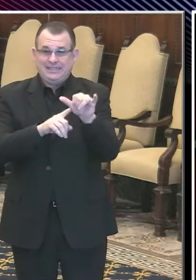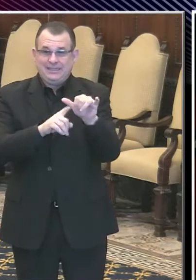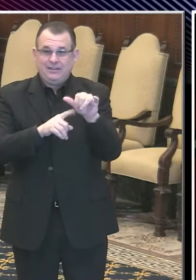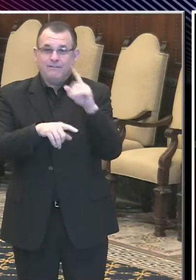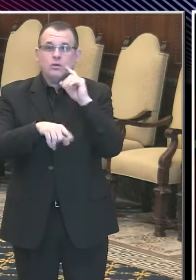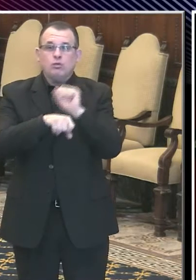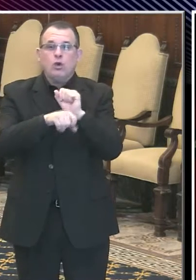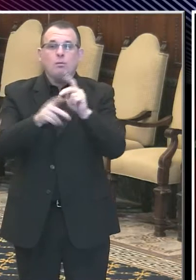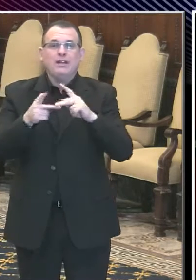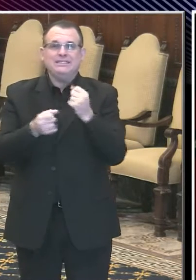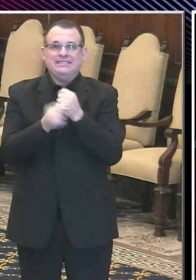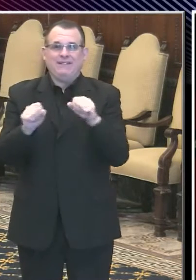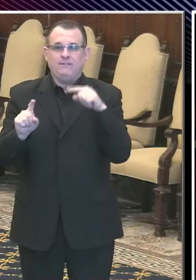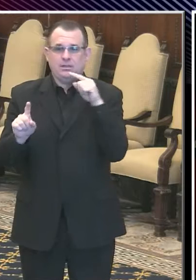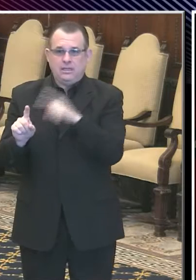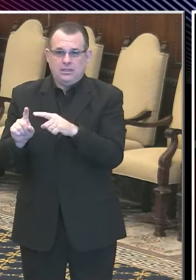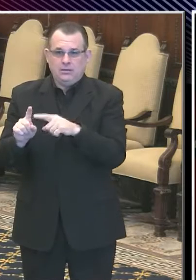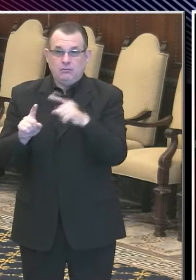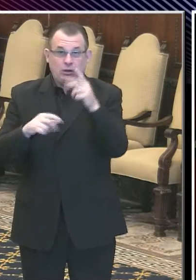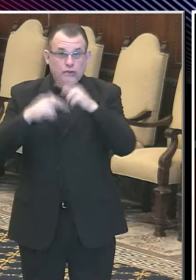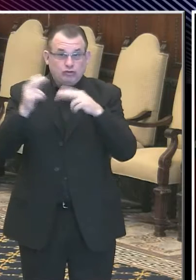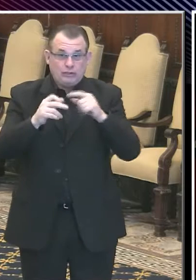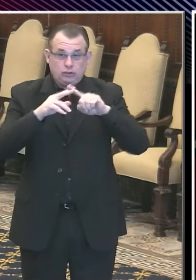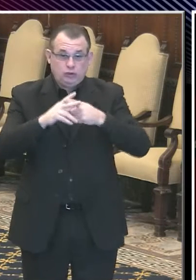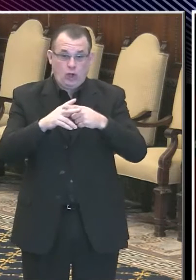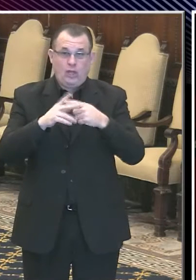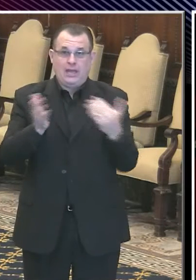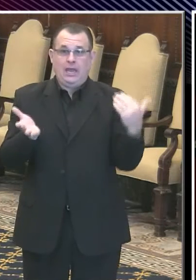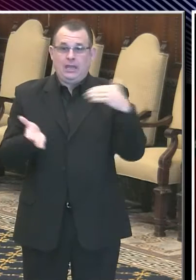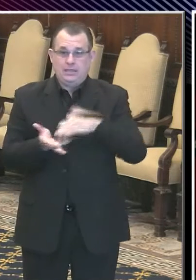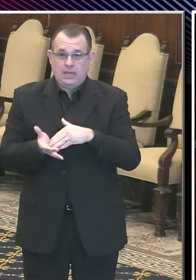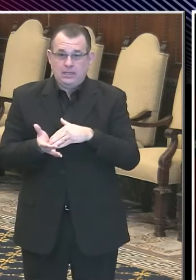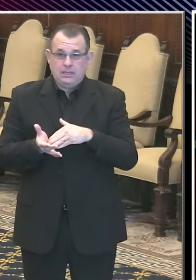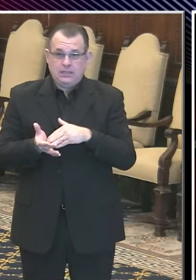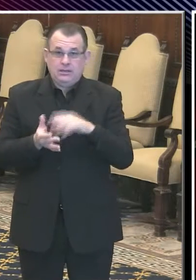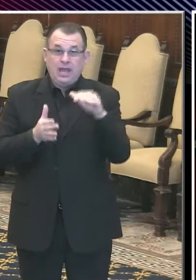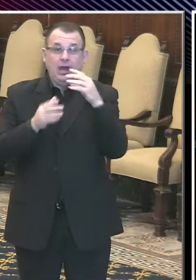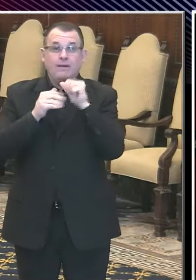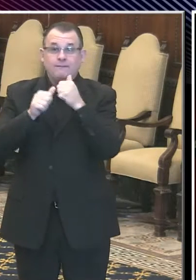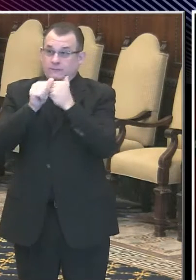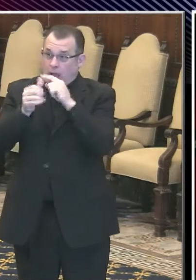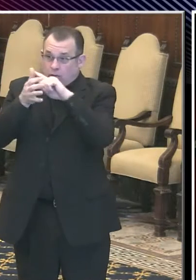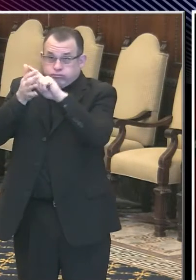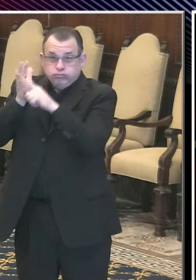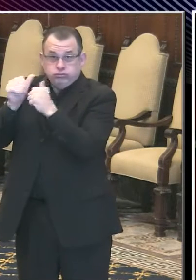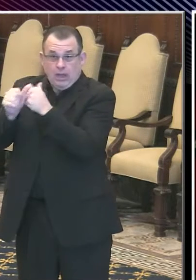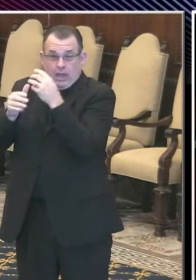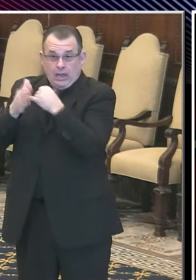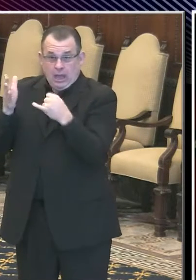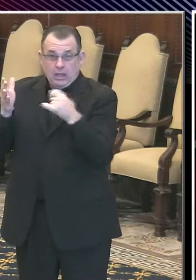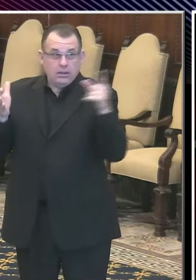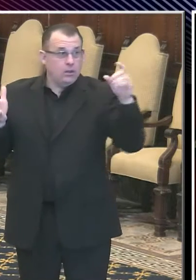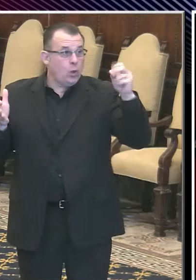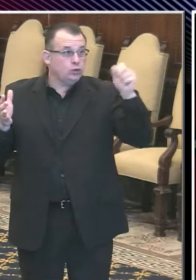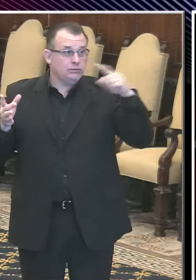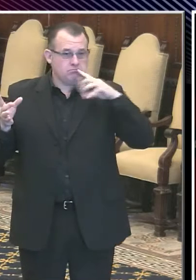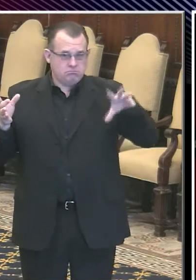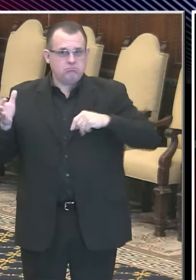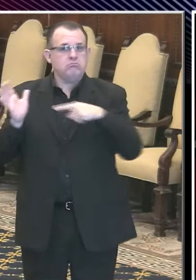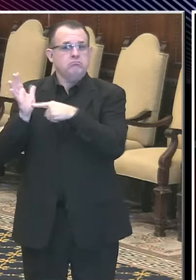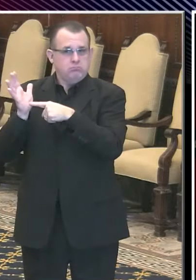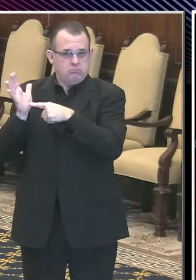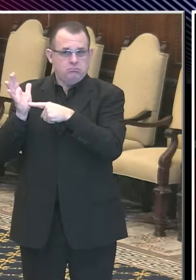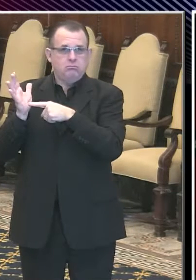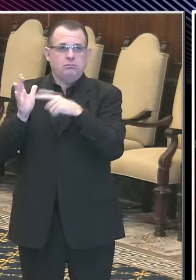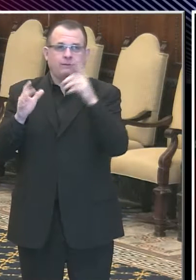construction reopens. These guidelines, in fact, have since been accepted by OSHA as the national standard. As I said yesterday, I'm confident